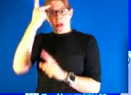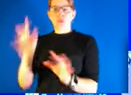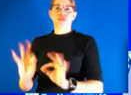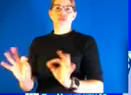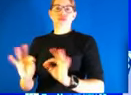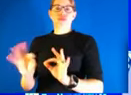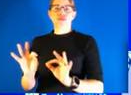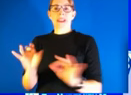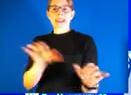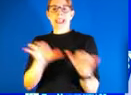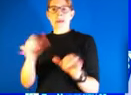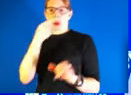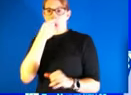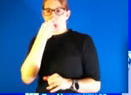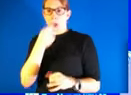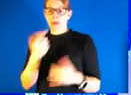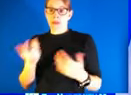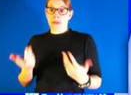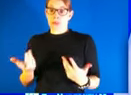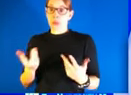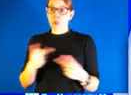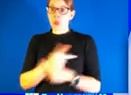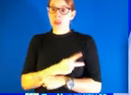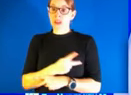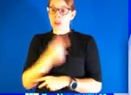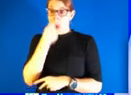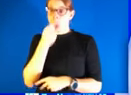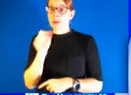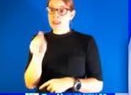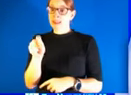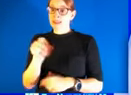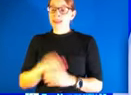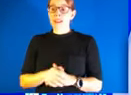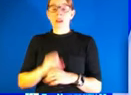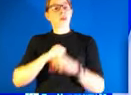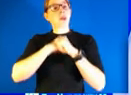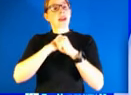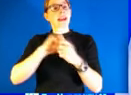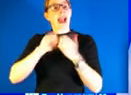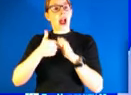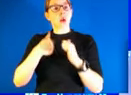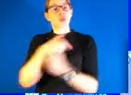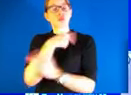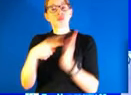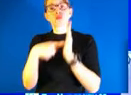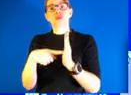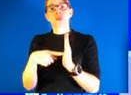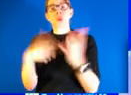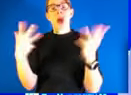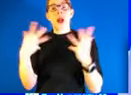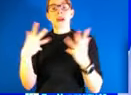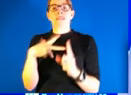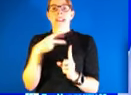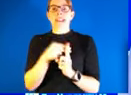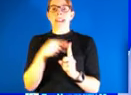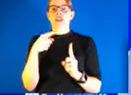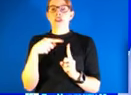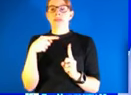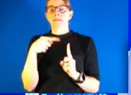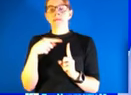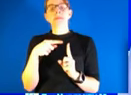which it is. And I think the thing to do to protect against this that we have shown is vaccination. Vaccination does protect,